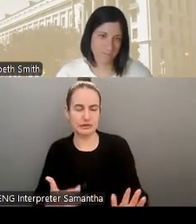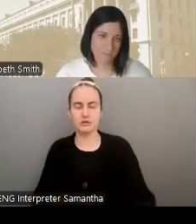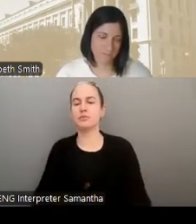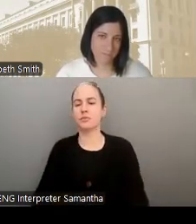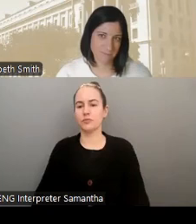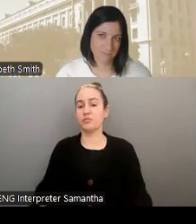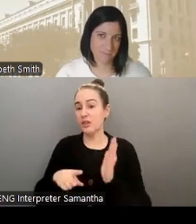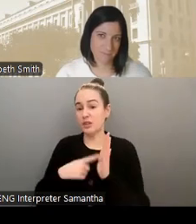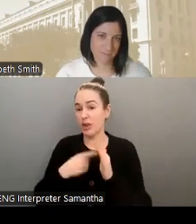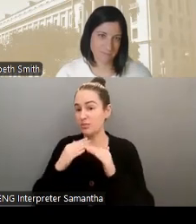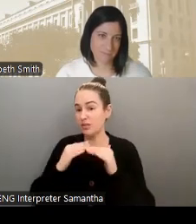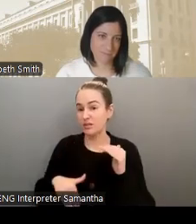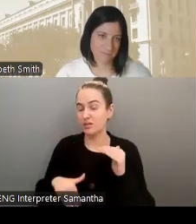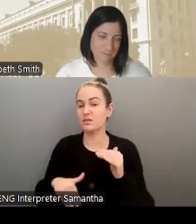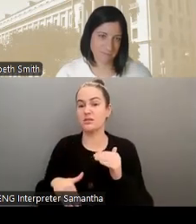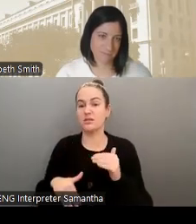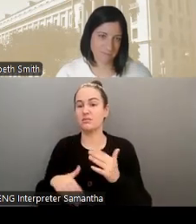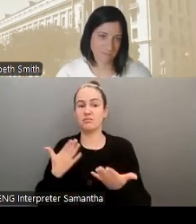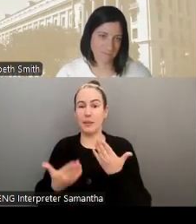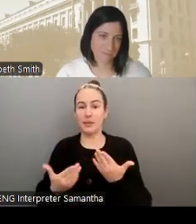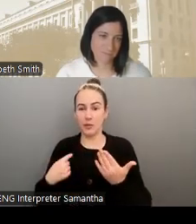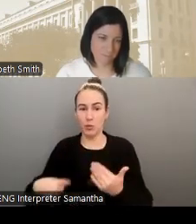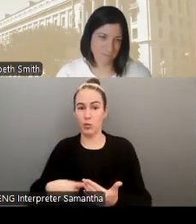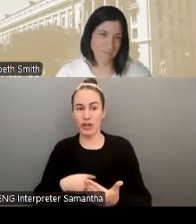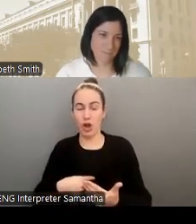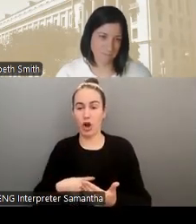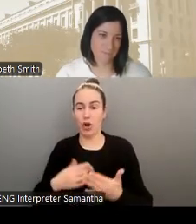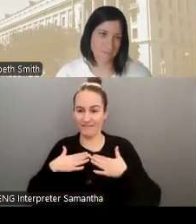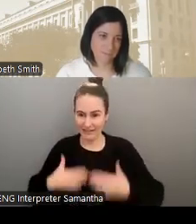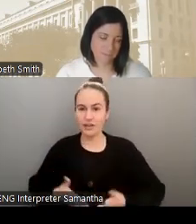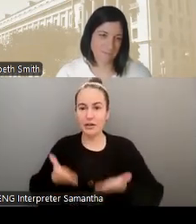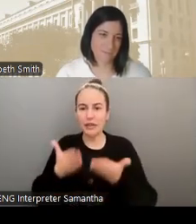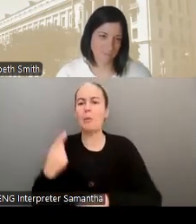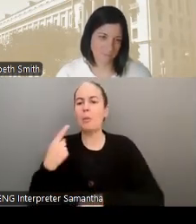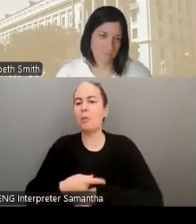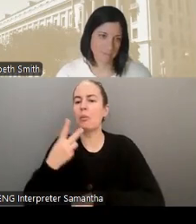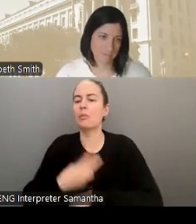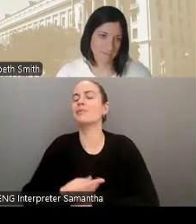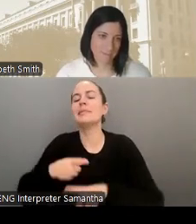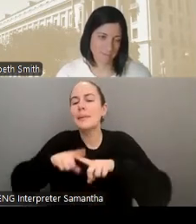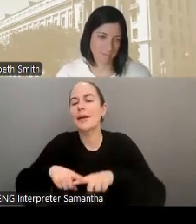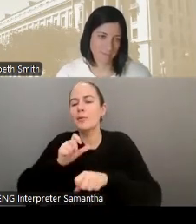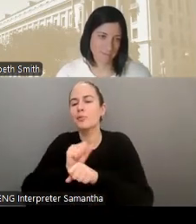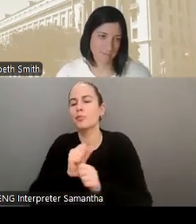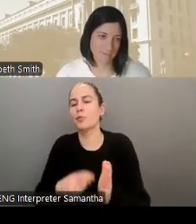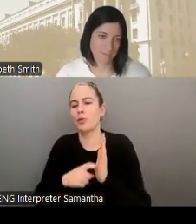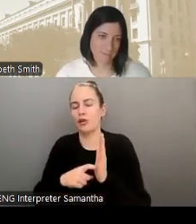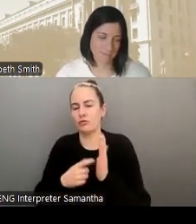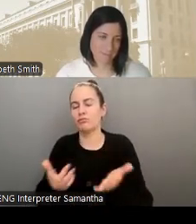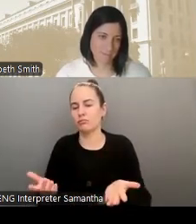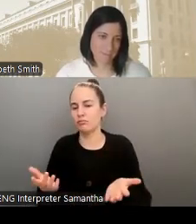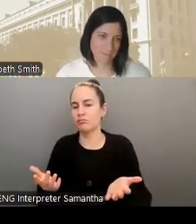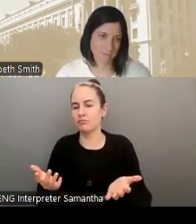less, where we've only been on site for 1 or 2 days, depending on the work that we need to complete on site. And that has a lot to do